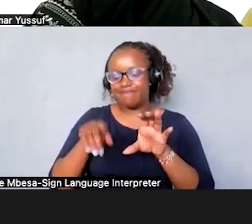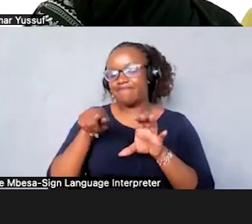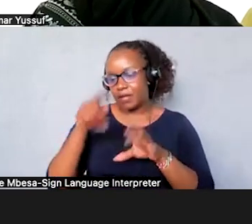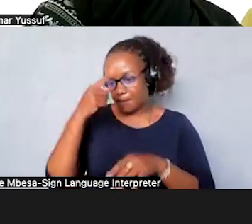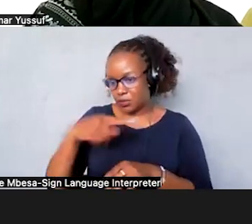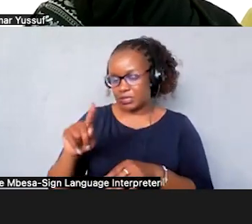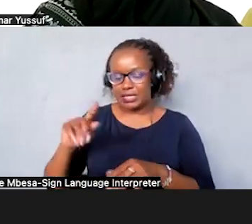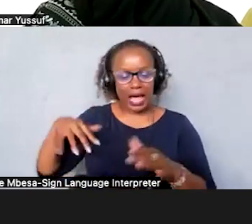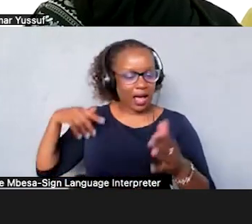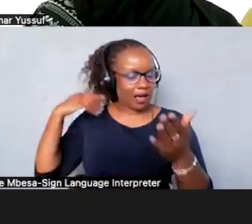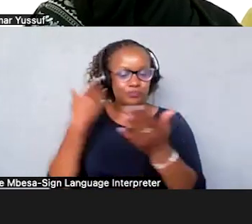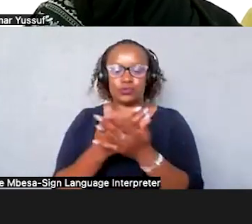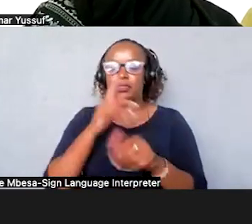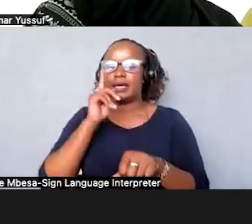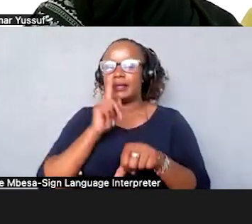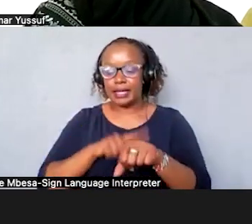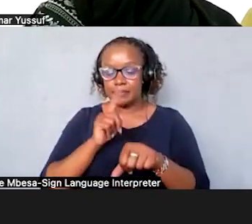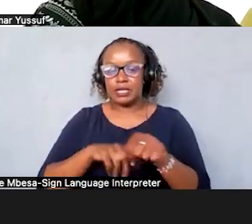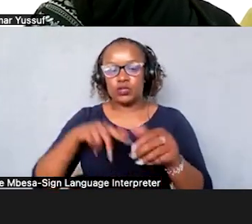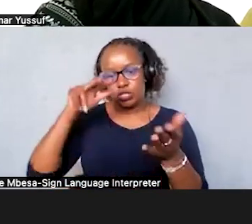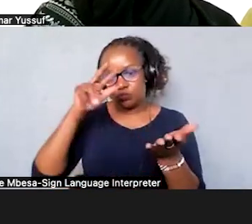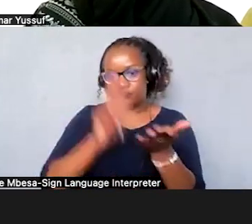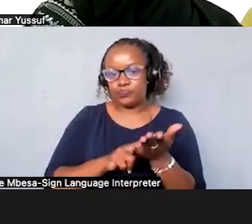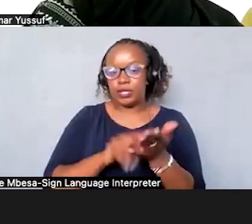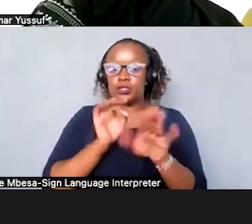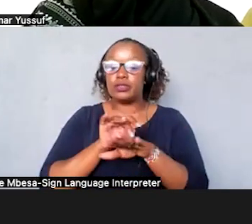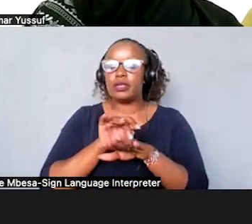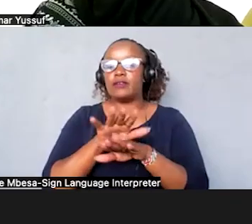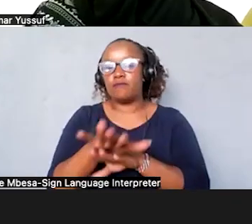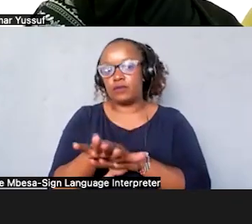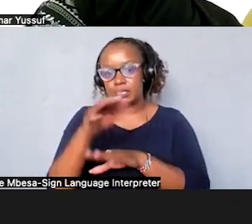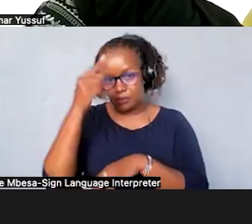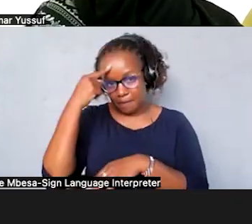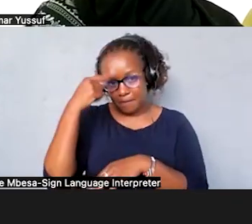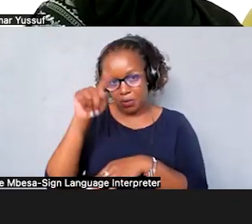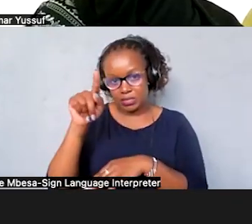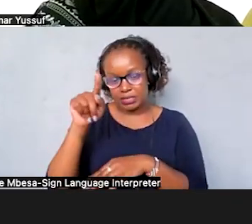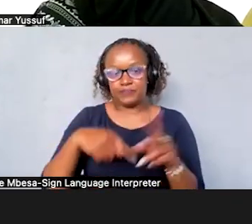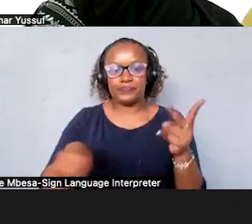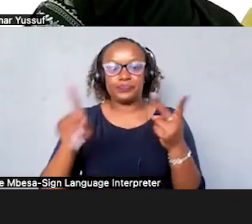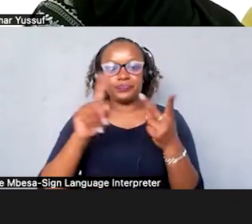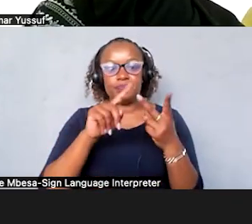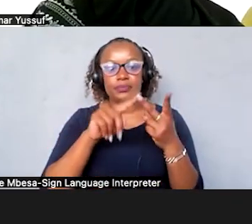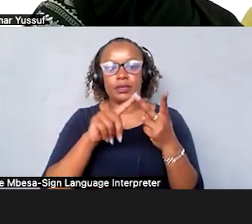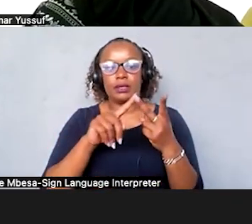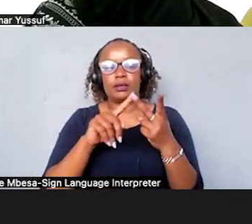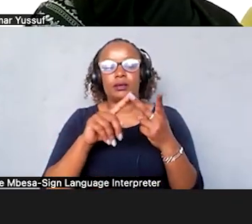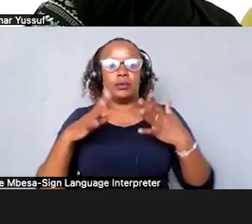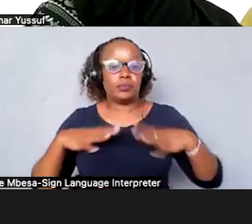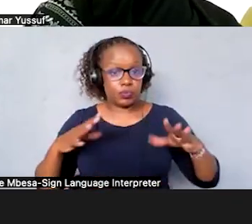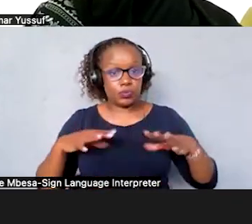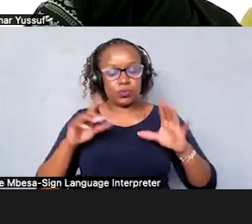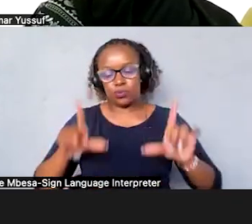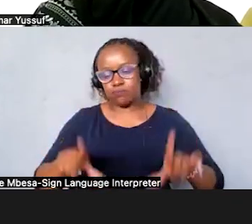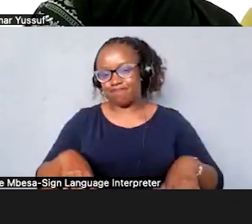number one. They play a big role in terms of influencing policies. And number two, survivors are doing capacity